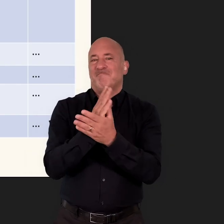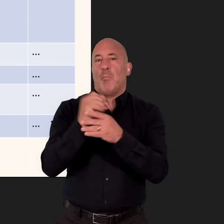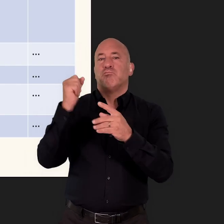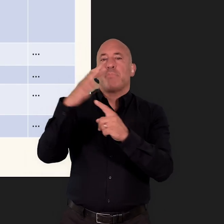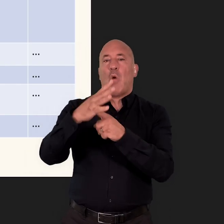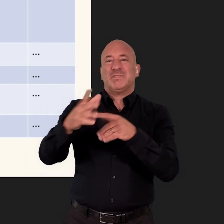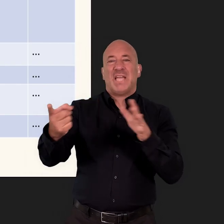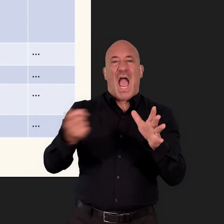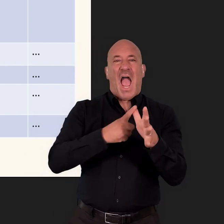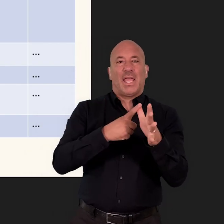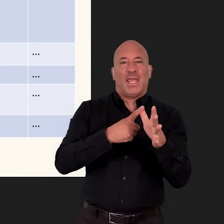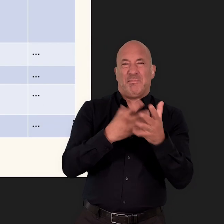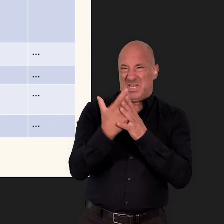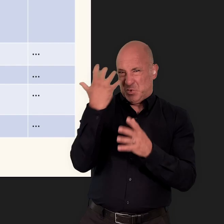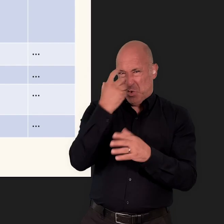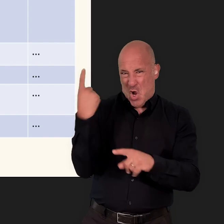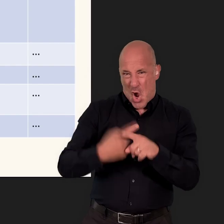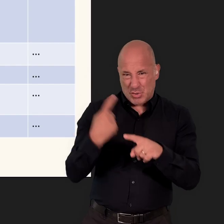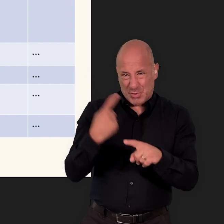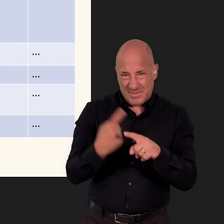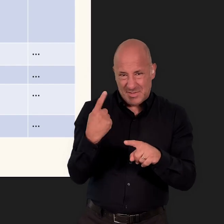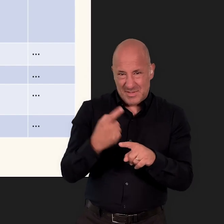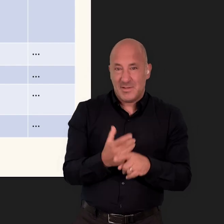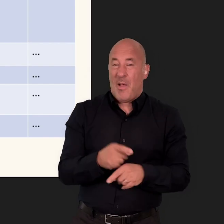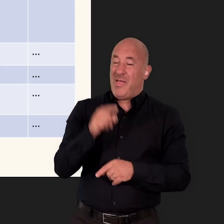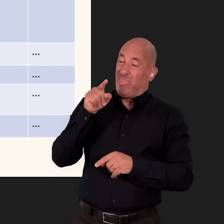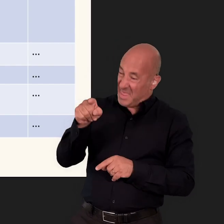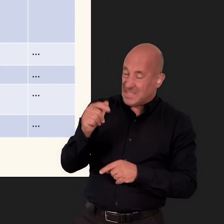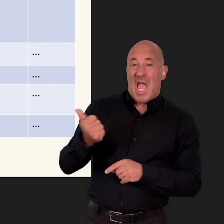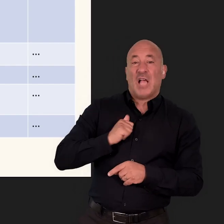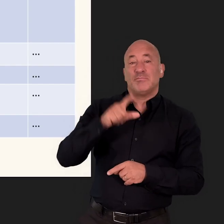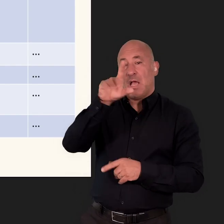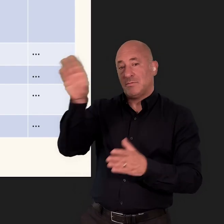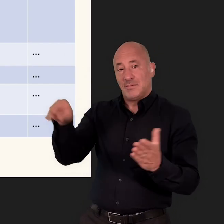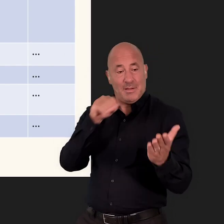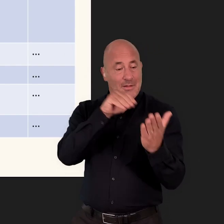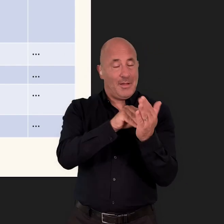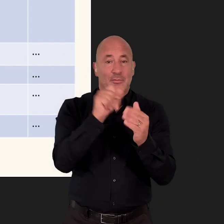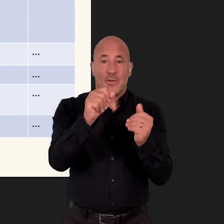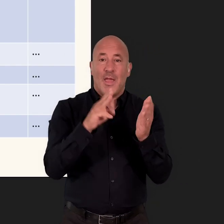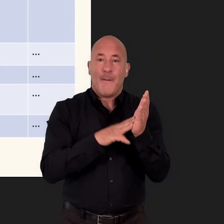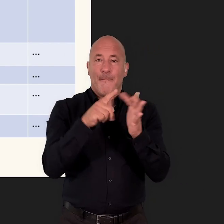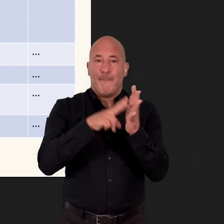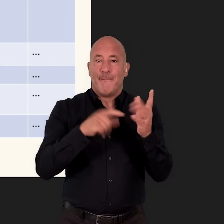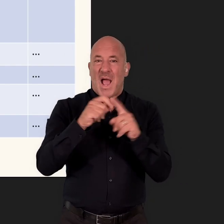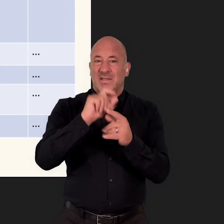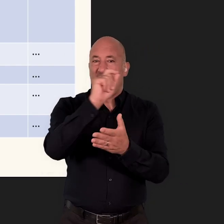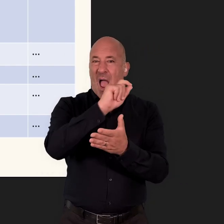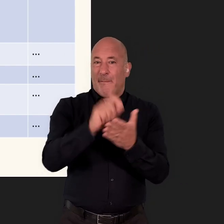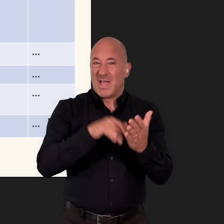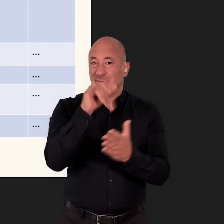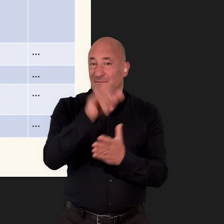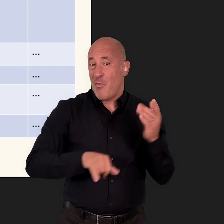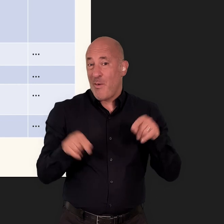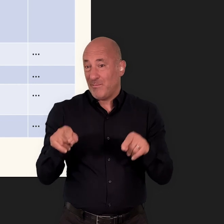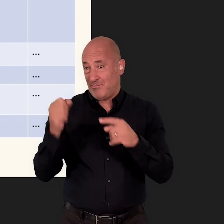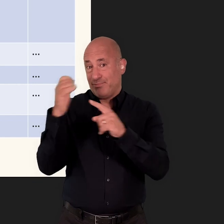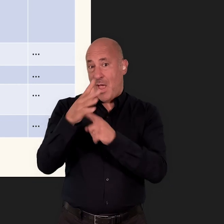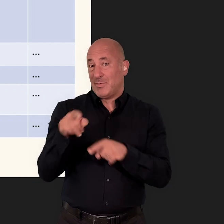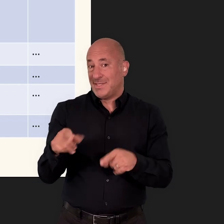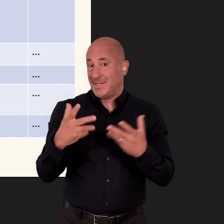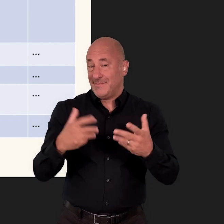given priority A, which are the most urgent. So these are the works we would expect to see prioritised in the